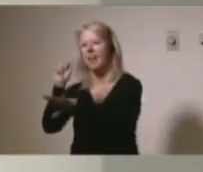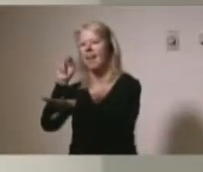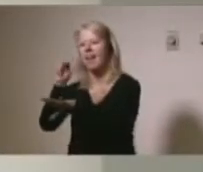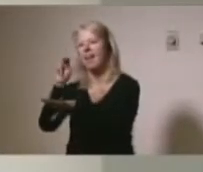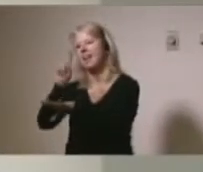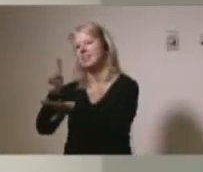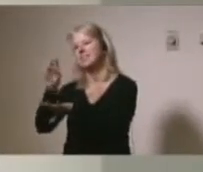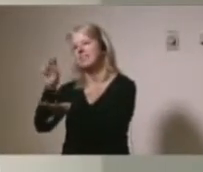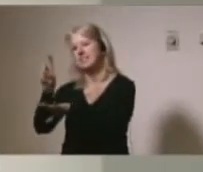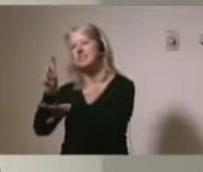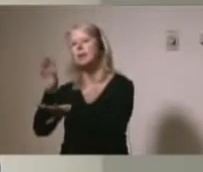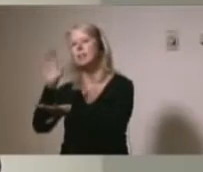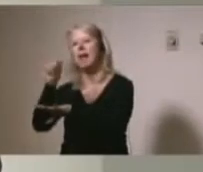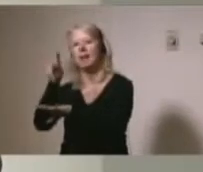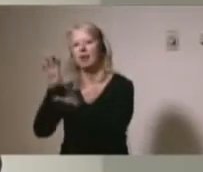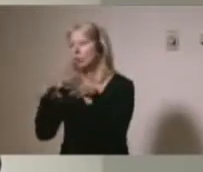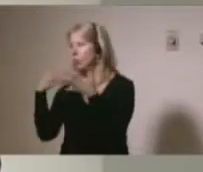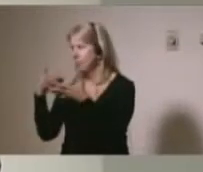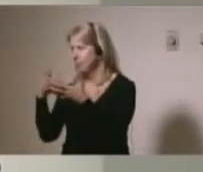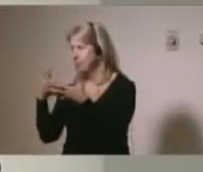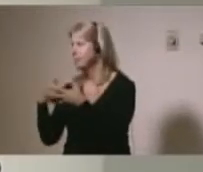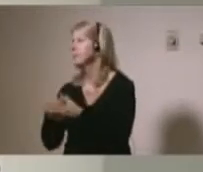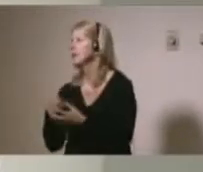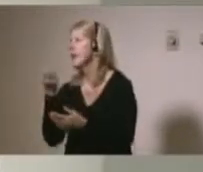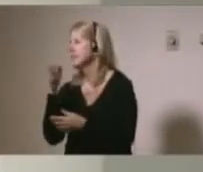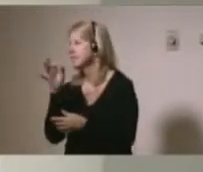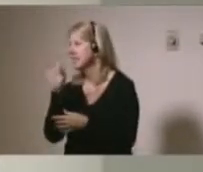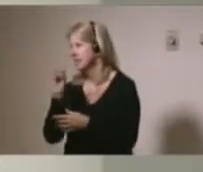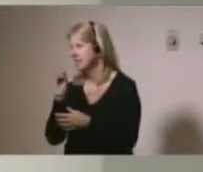in 1990.